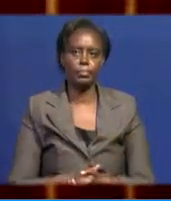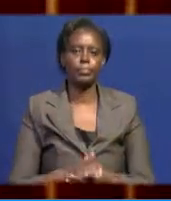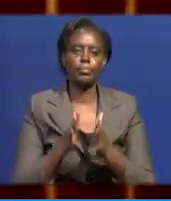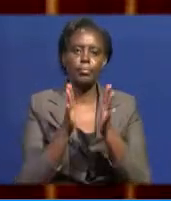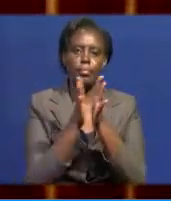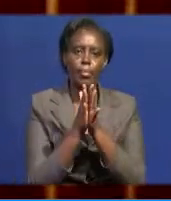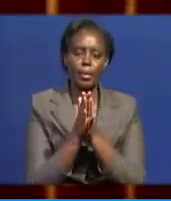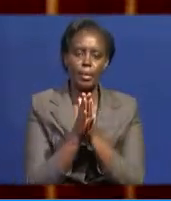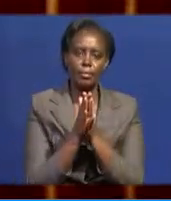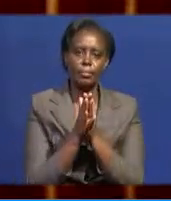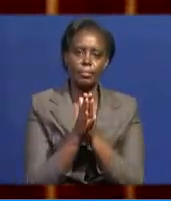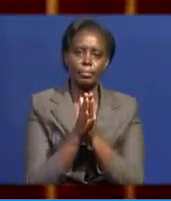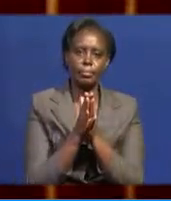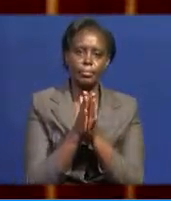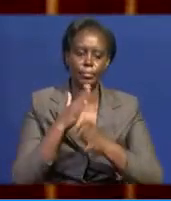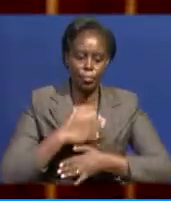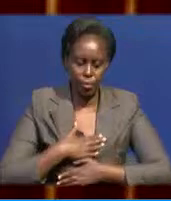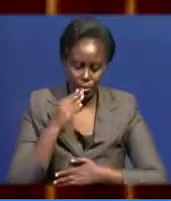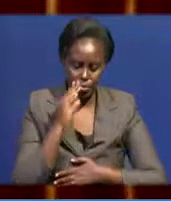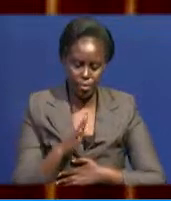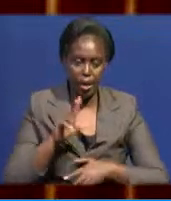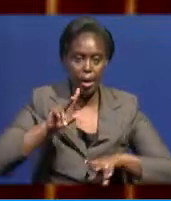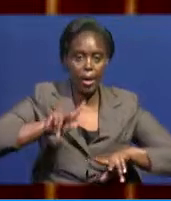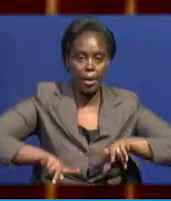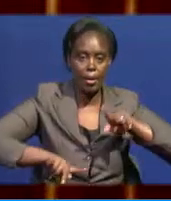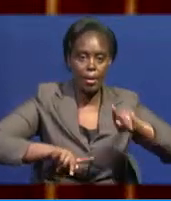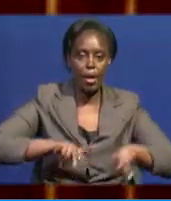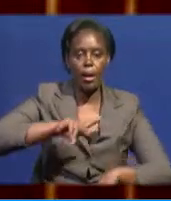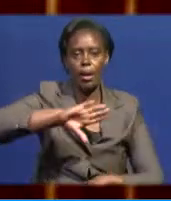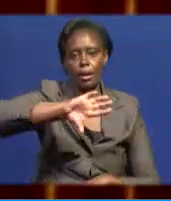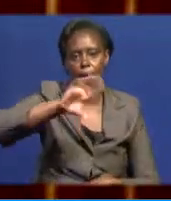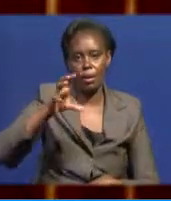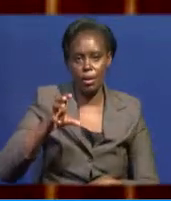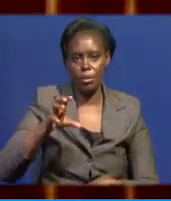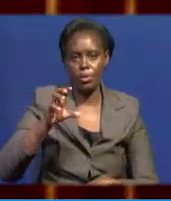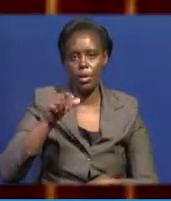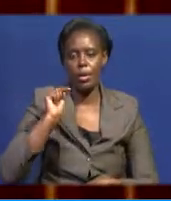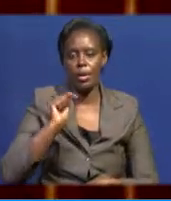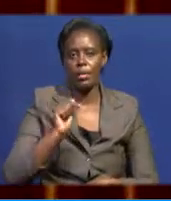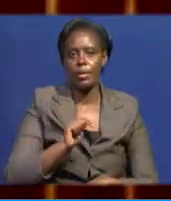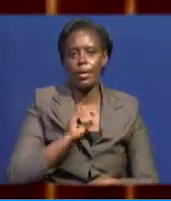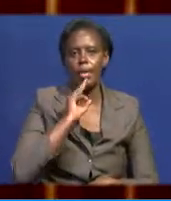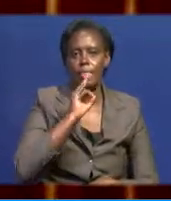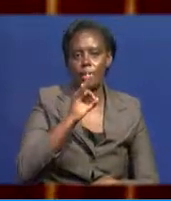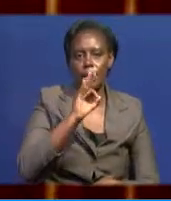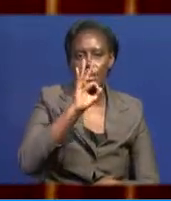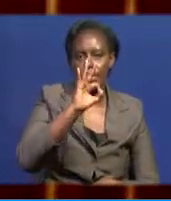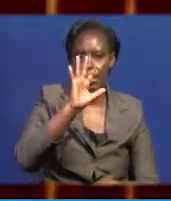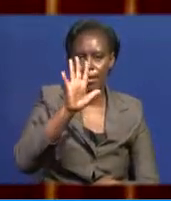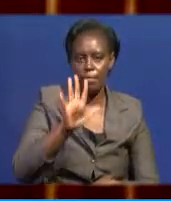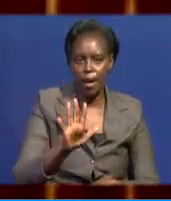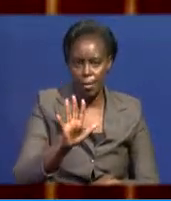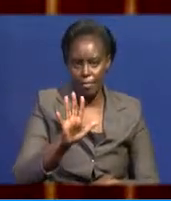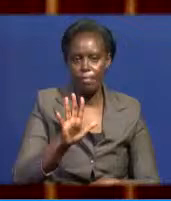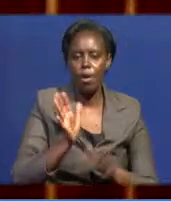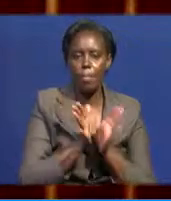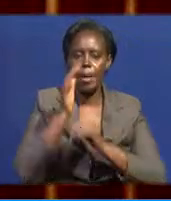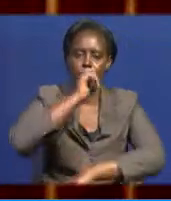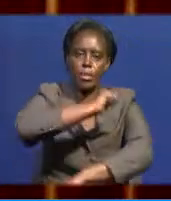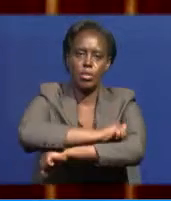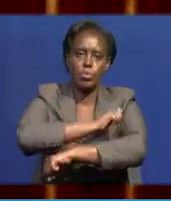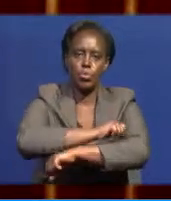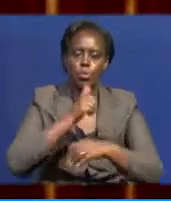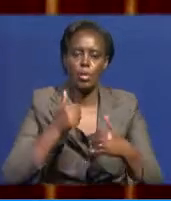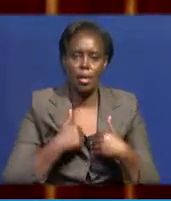5799. And Honorable Speaker, in Kirinyaga County, this has 335 public